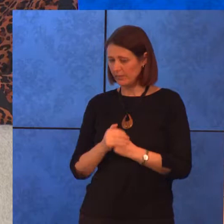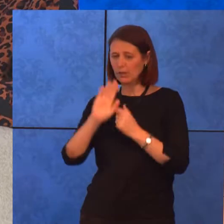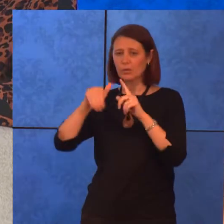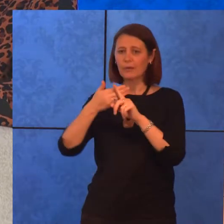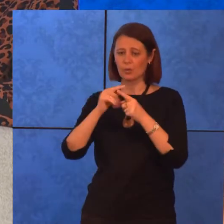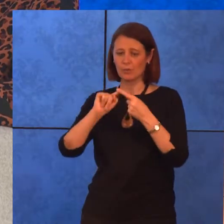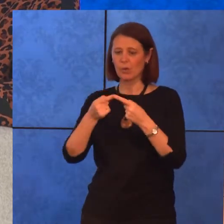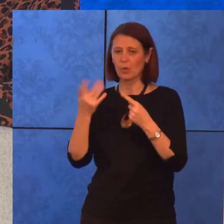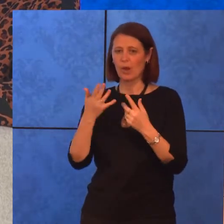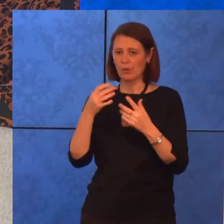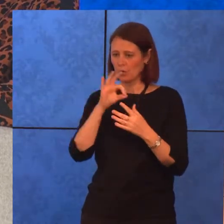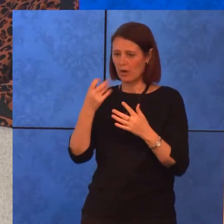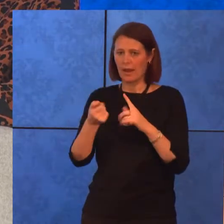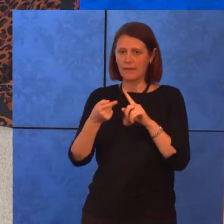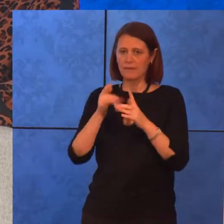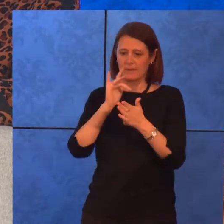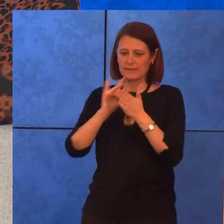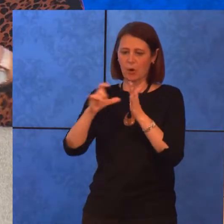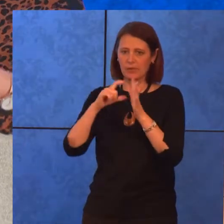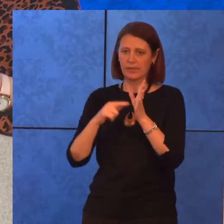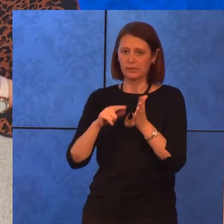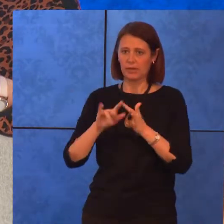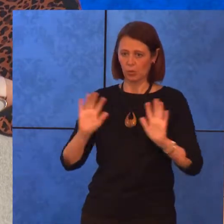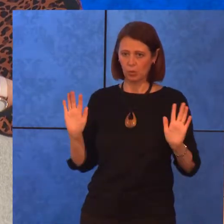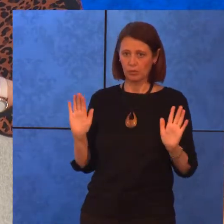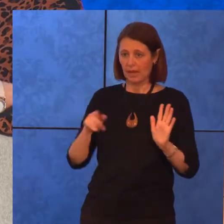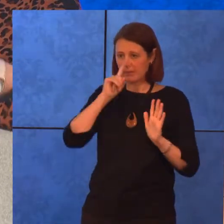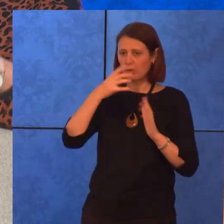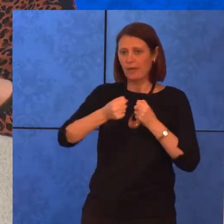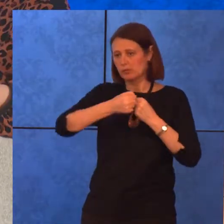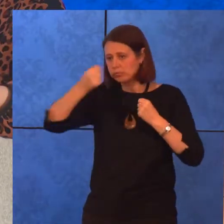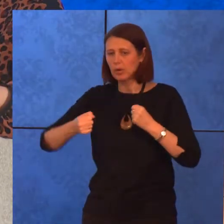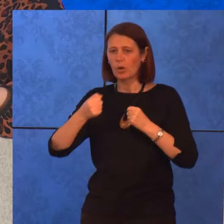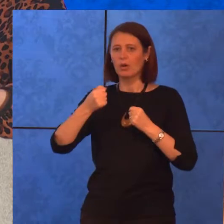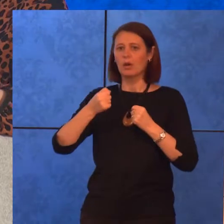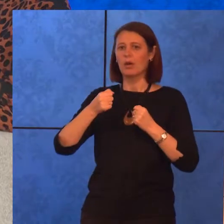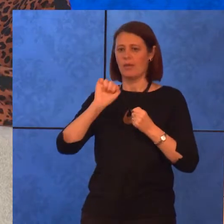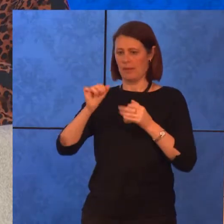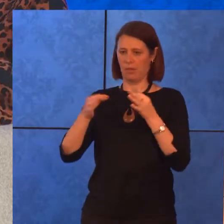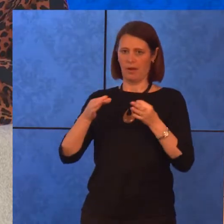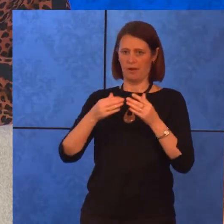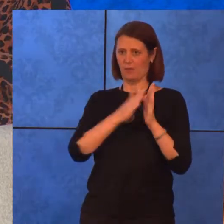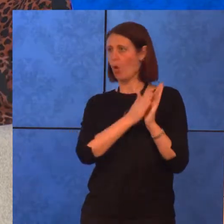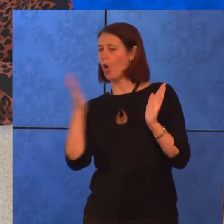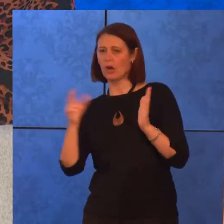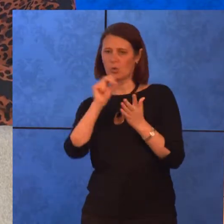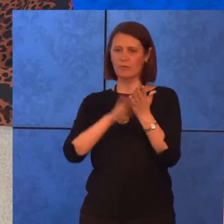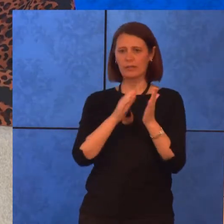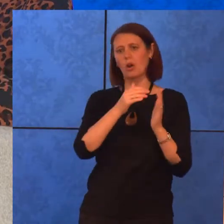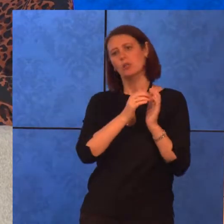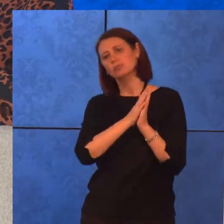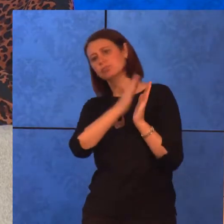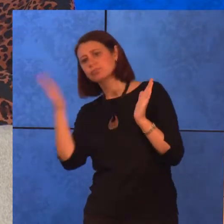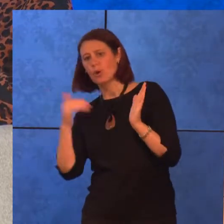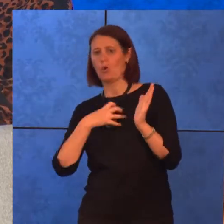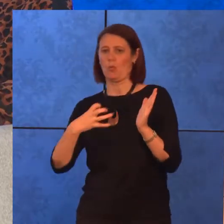where we don't have any expiry date at all and people have longer plan durations where they want them. But we're working through all of